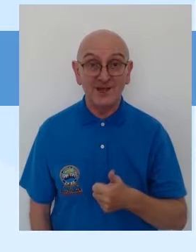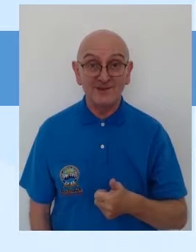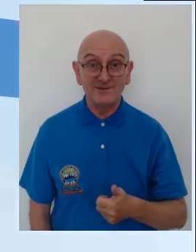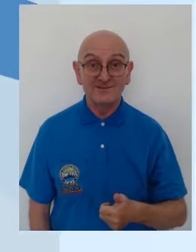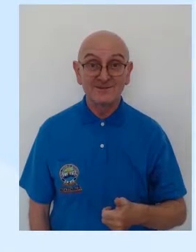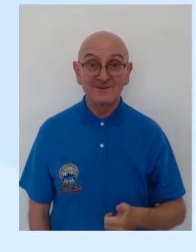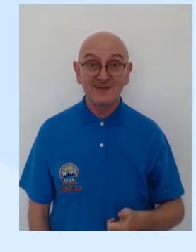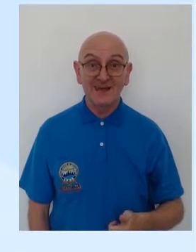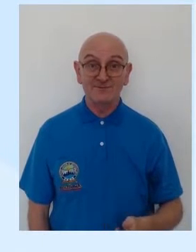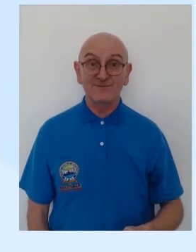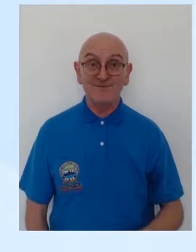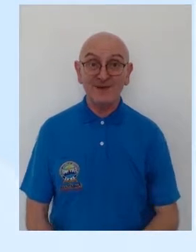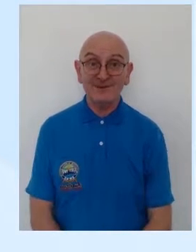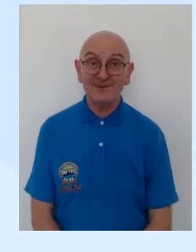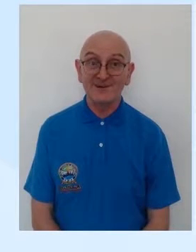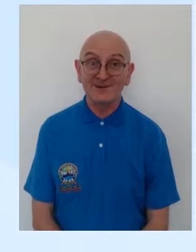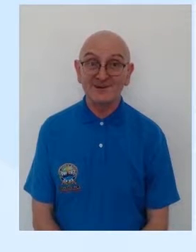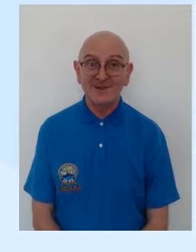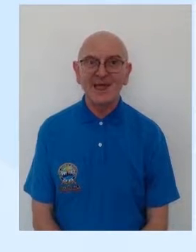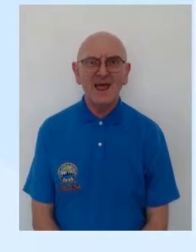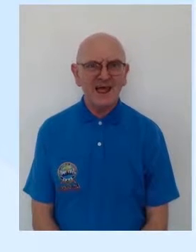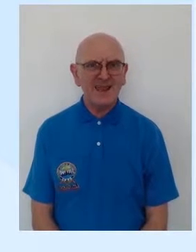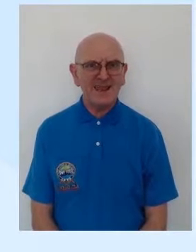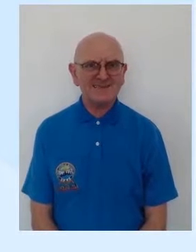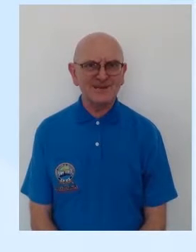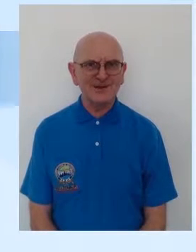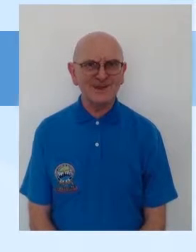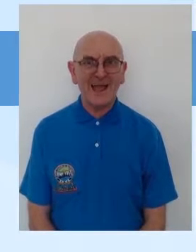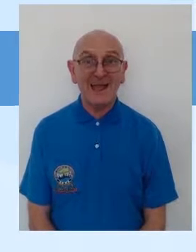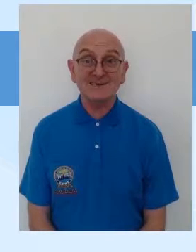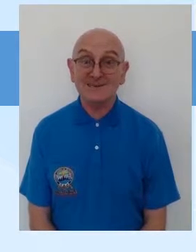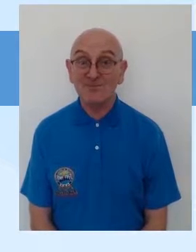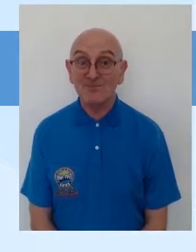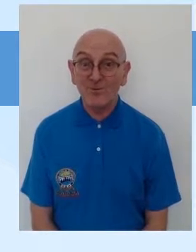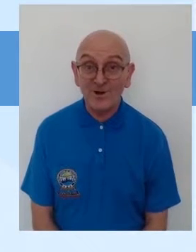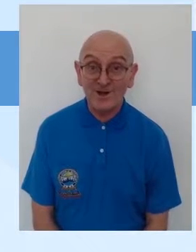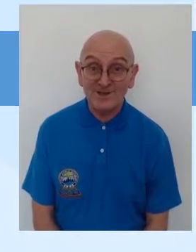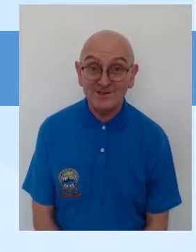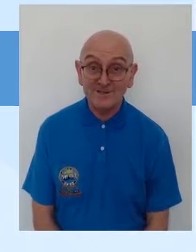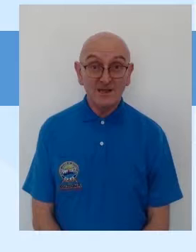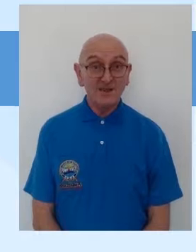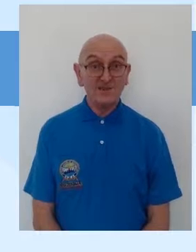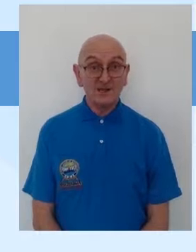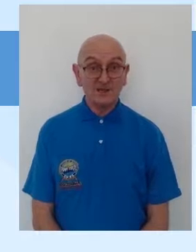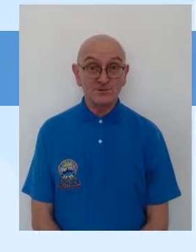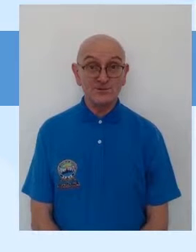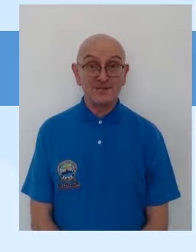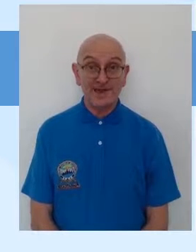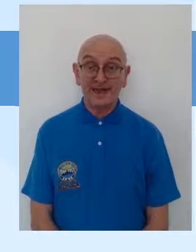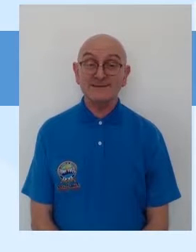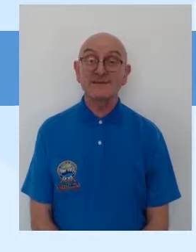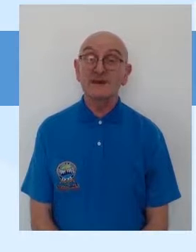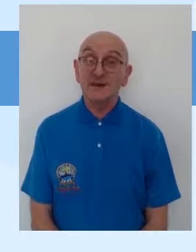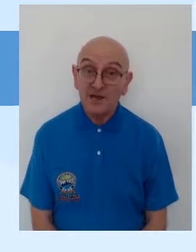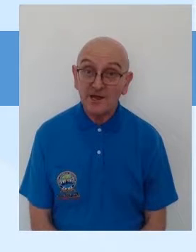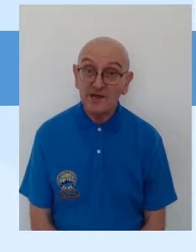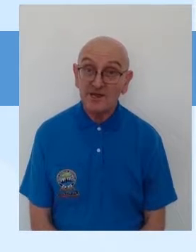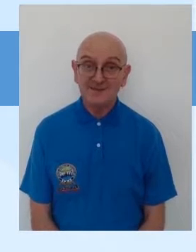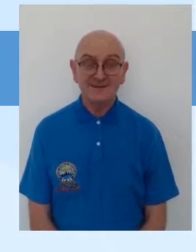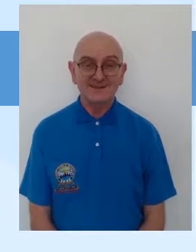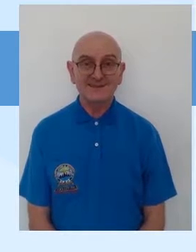Well done. Very good. Let's look at some words that use that